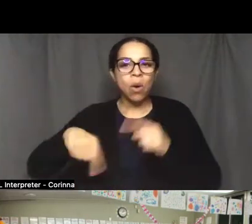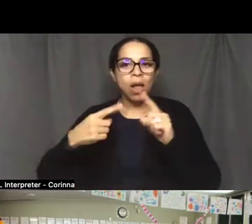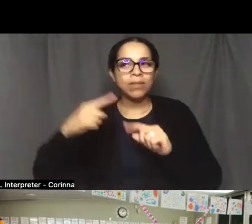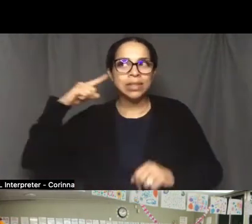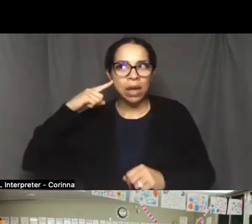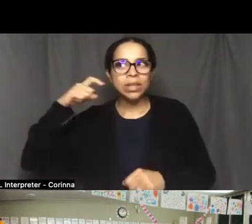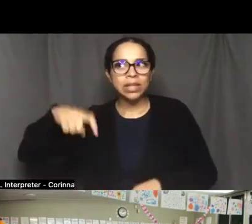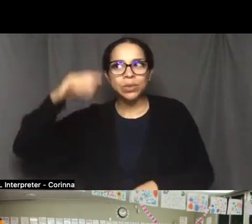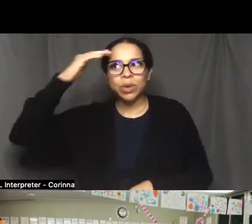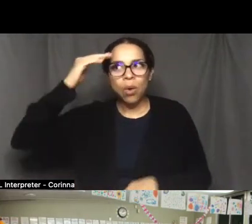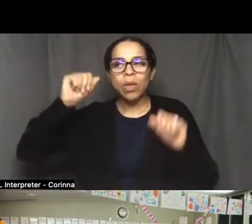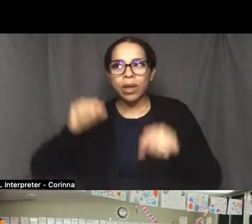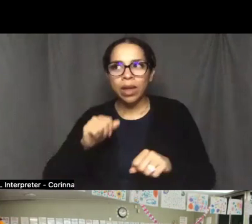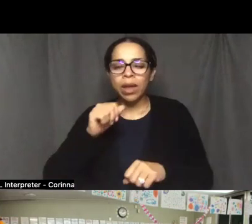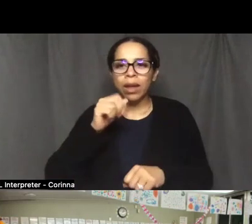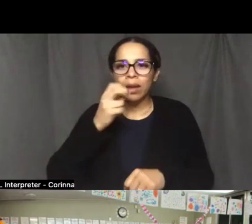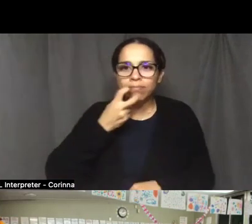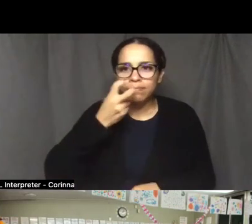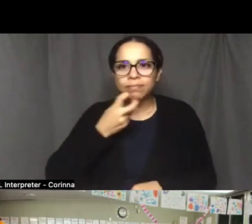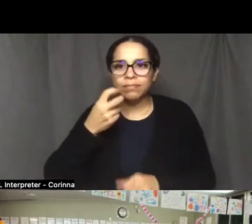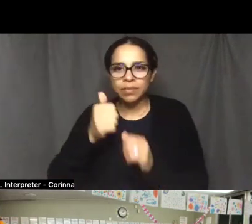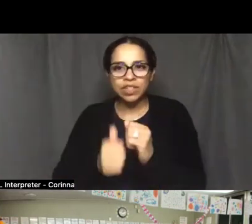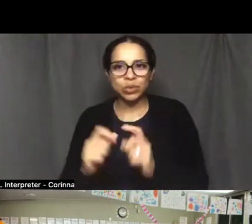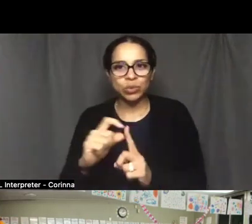sound out any word that they come across.